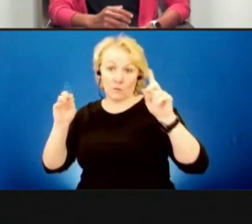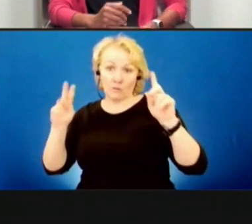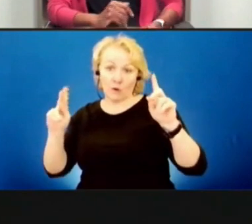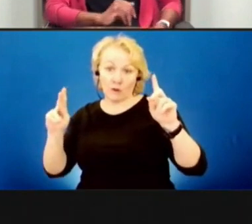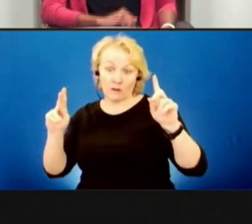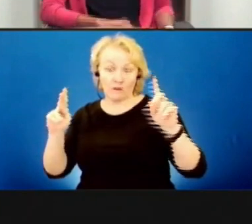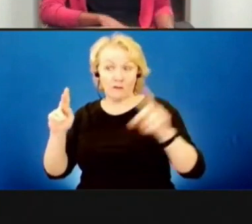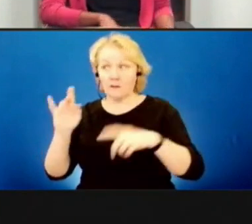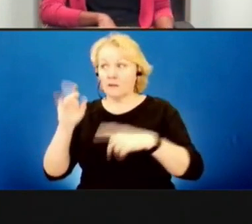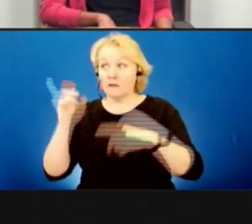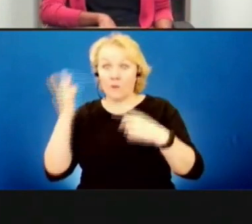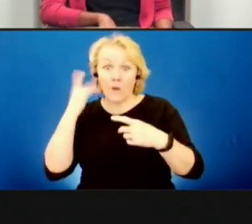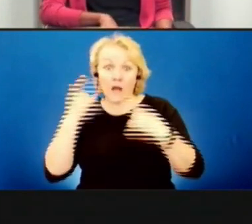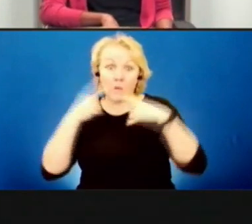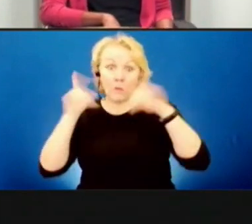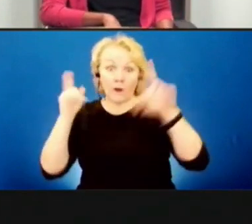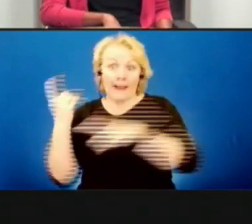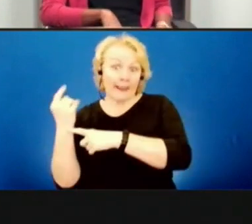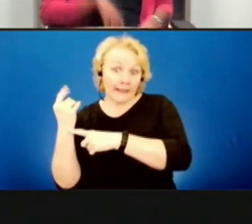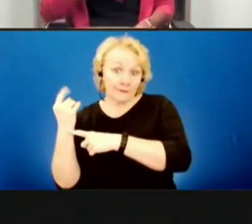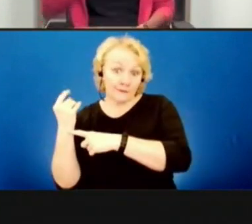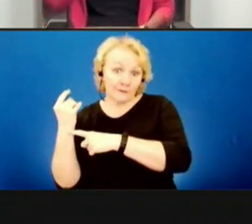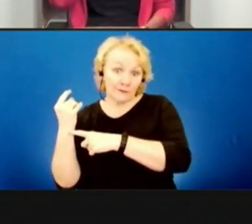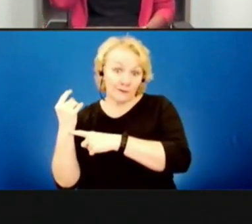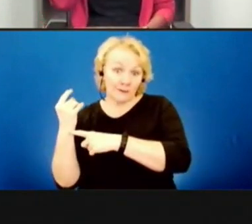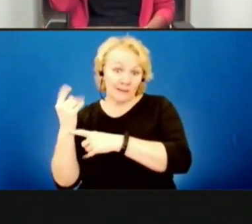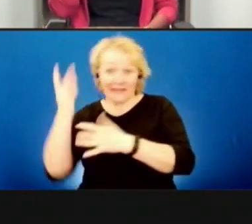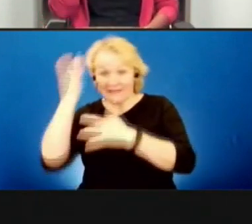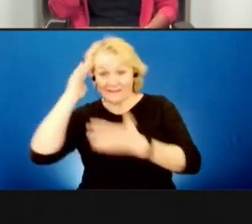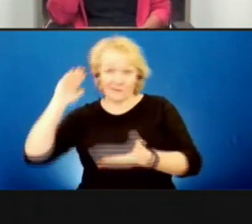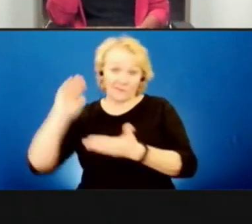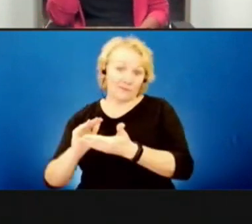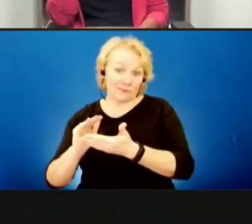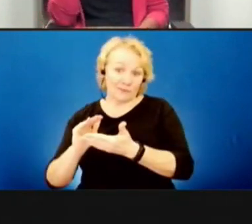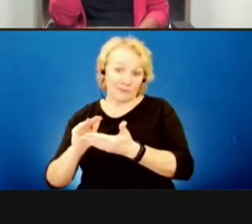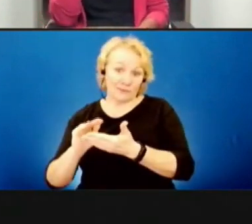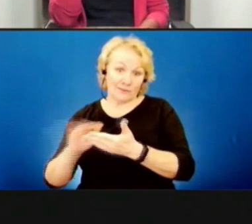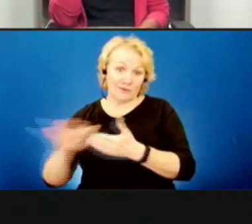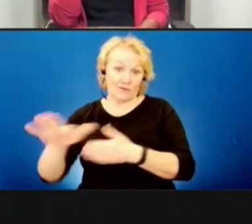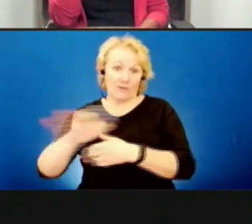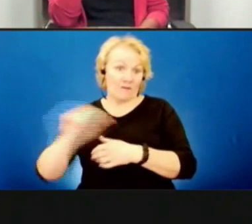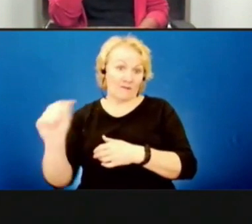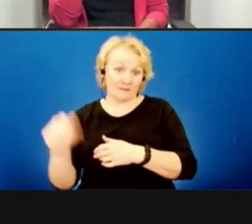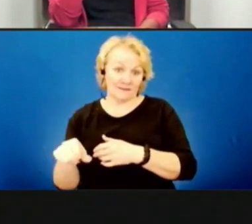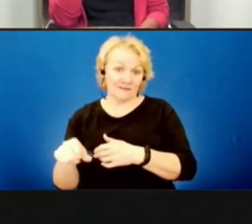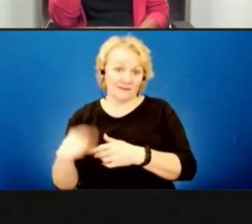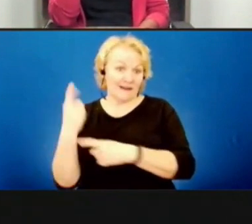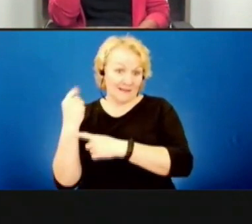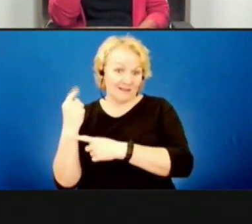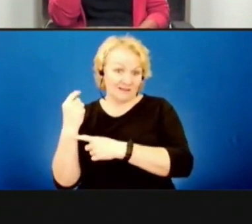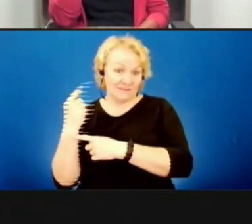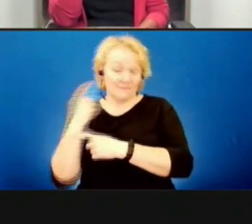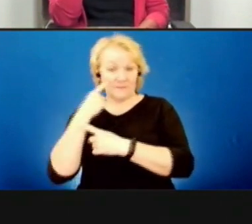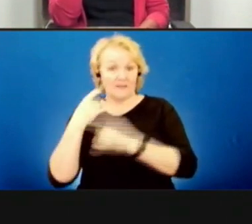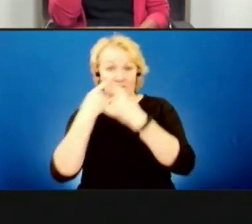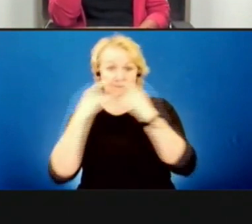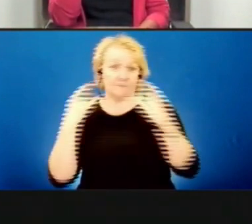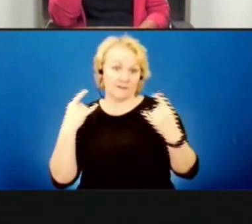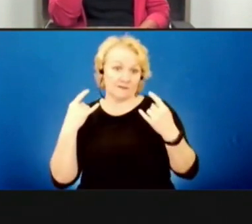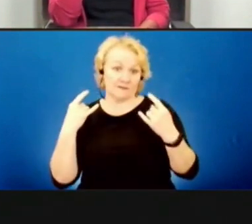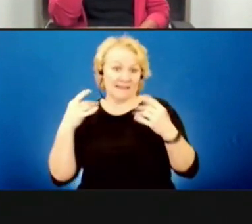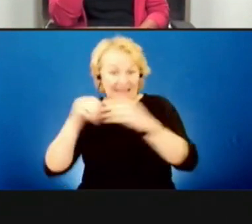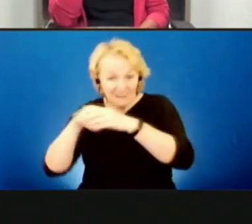last school year to keep infection rates in Austin much lower than the community at